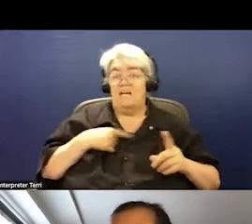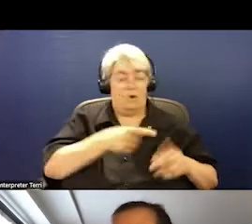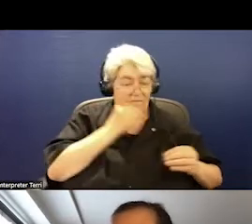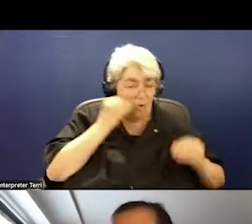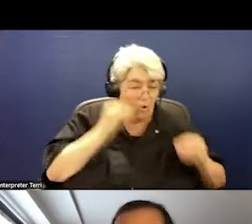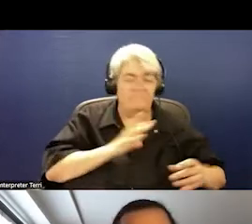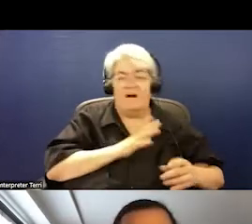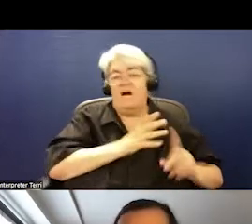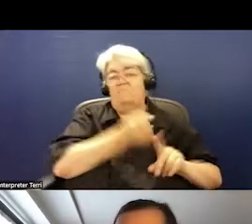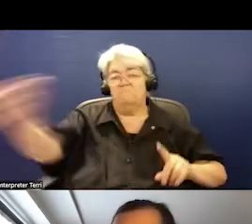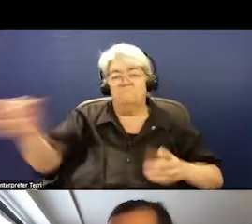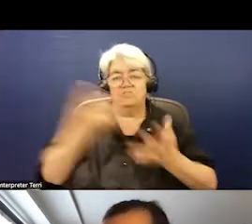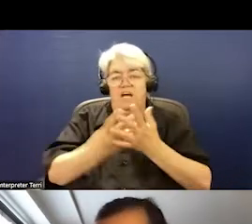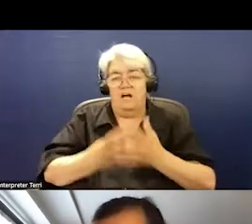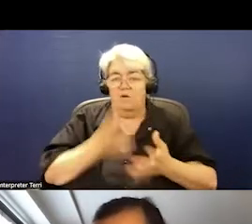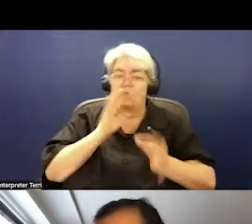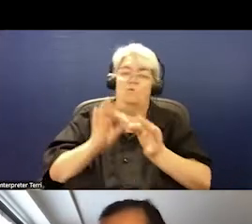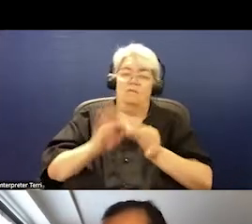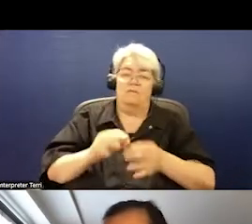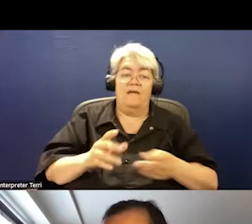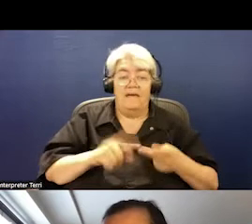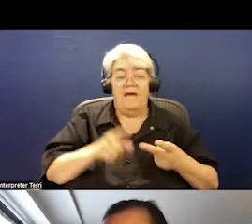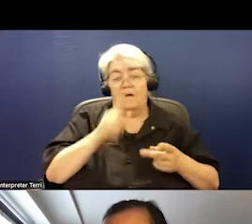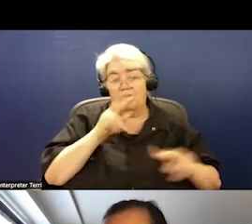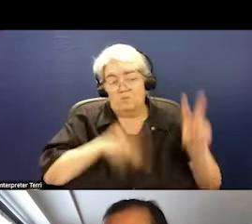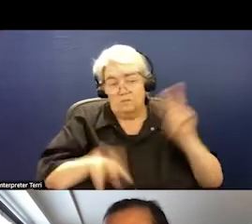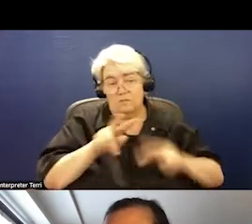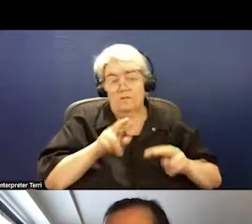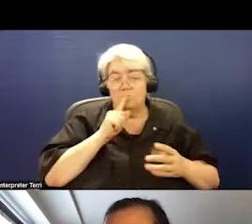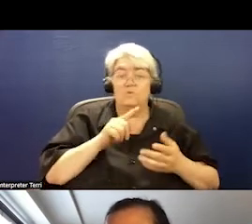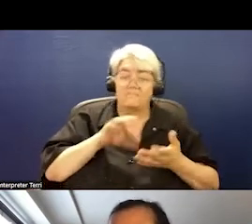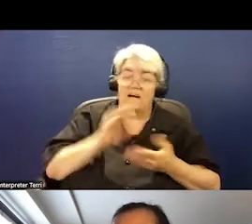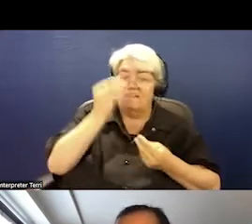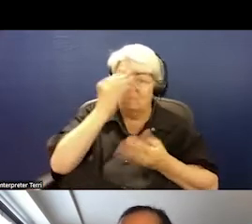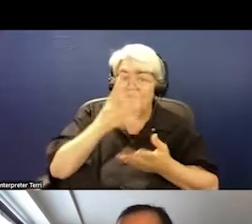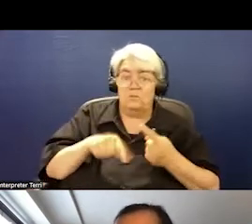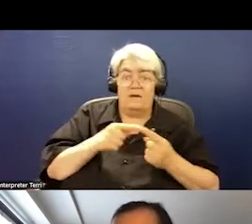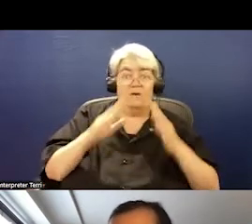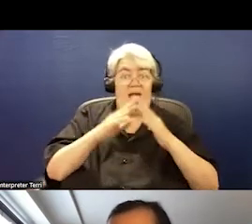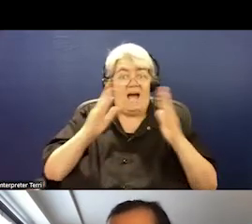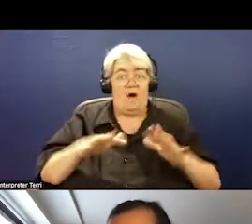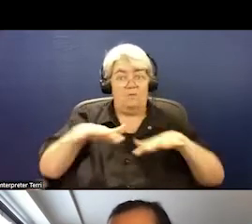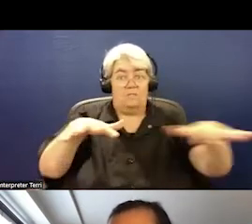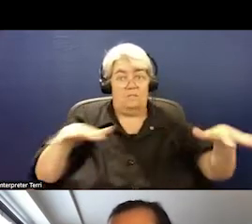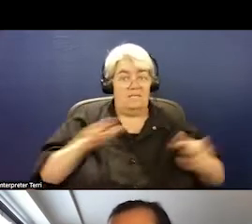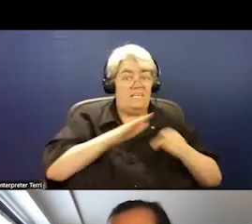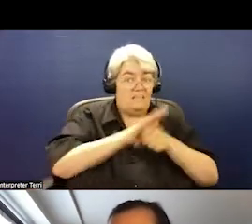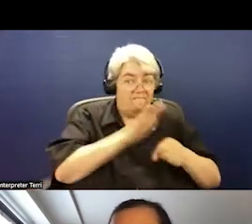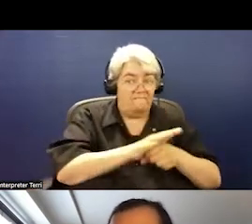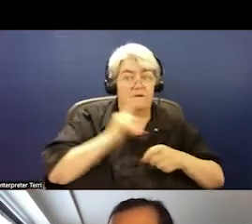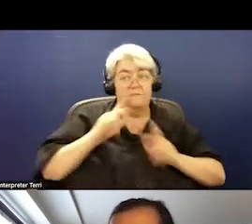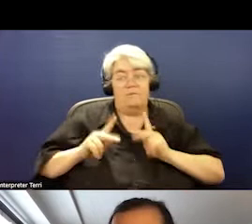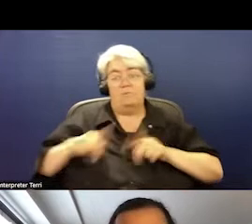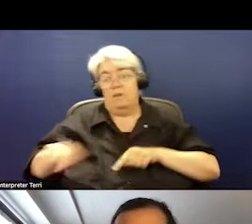also a really important need to collect data on housing status in order to understand the presence of people experiencing homelessness